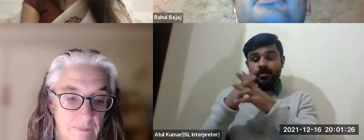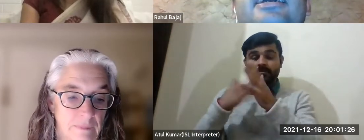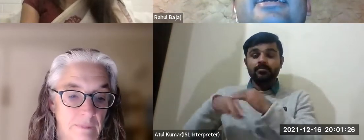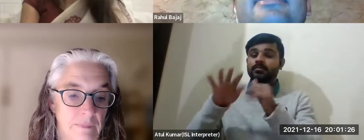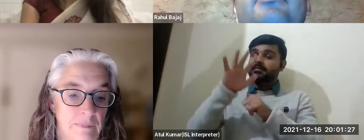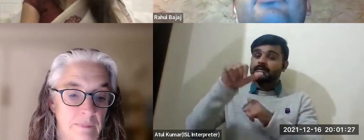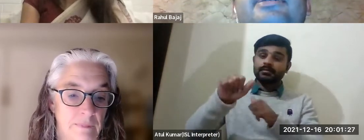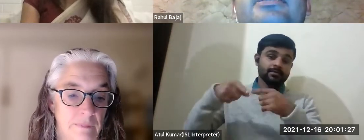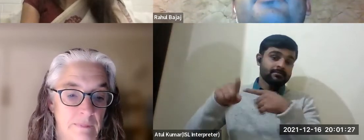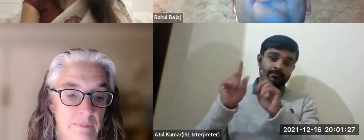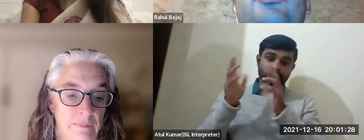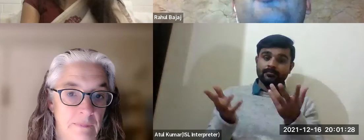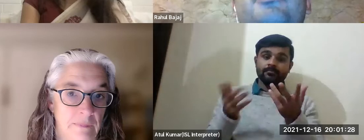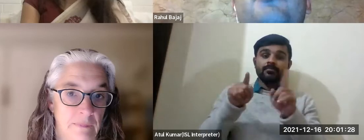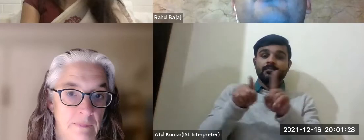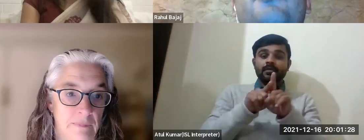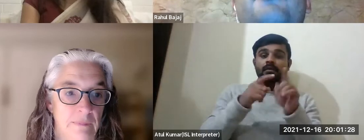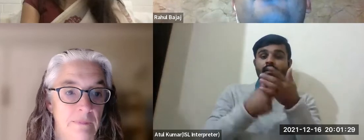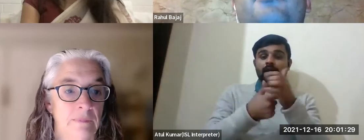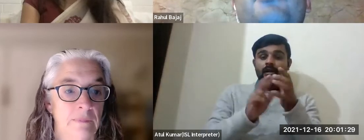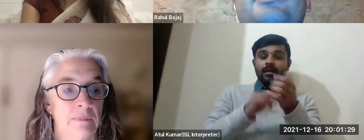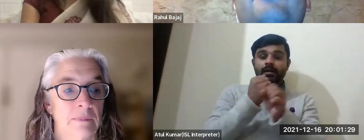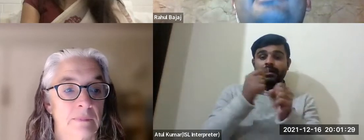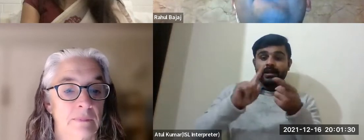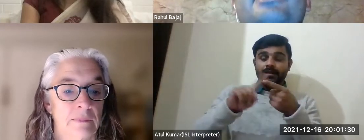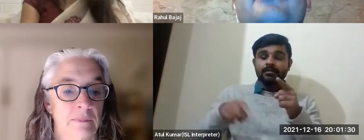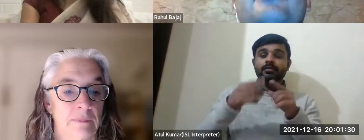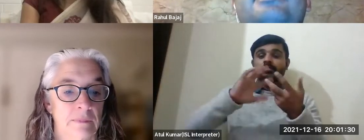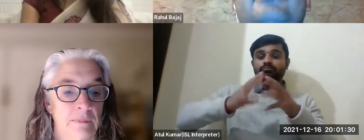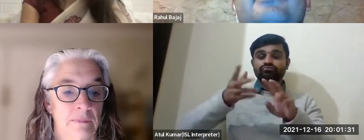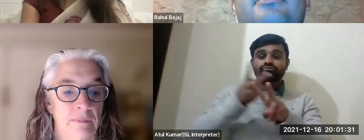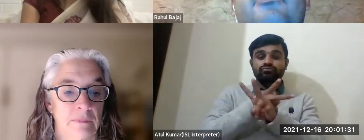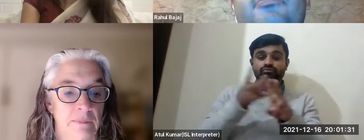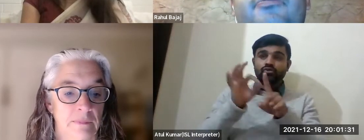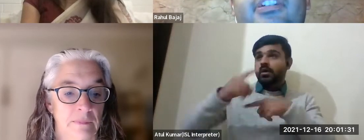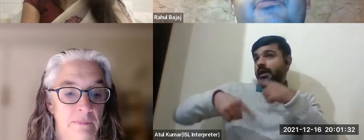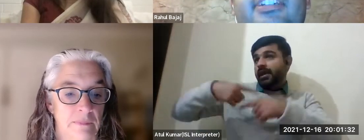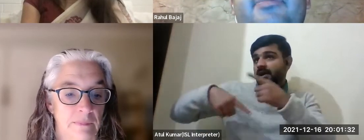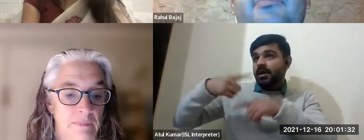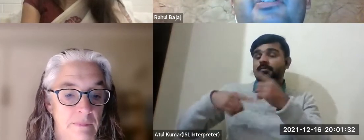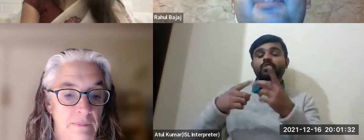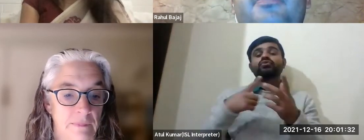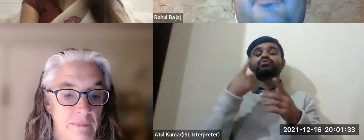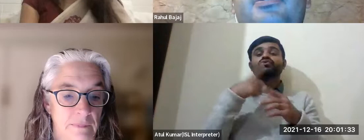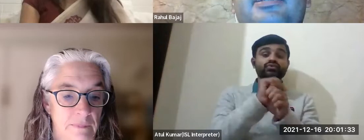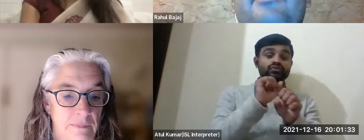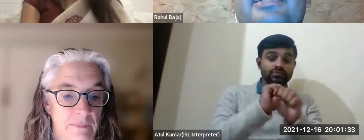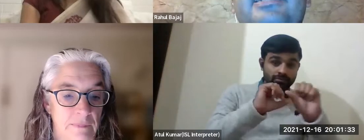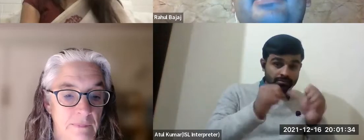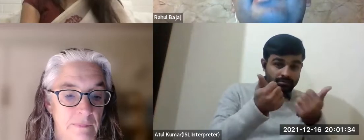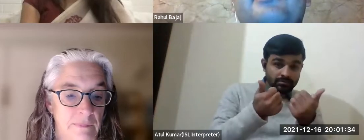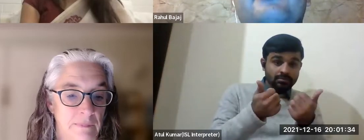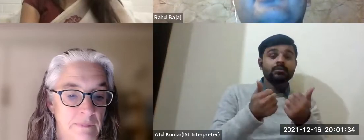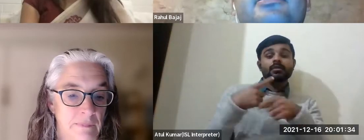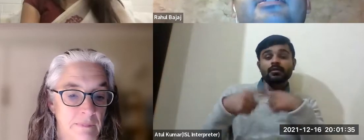them, and the range of functions that all of us perform on an everyday that those of us who are able-bodied perform on an